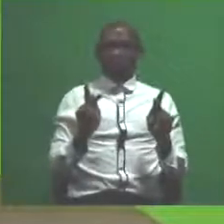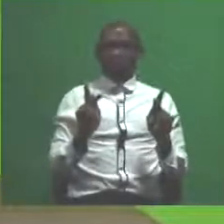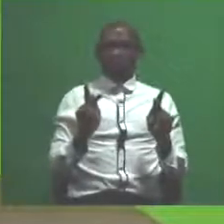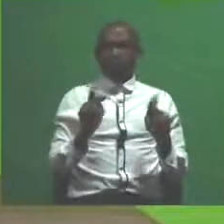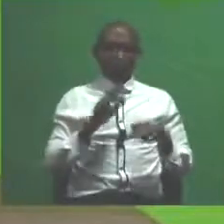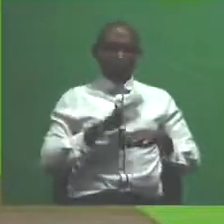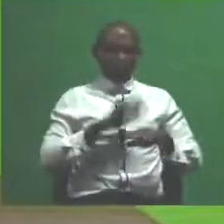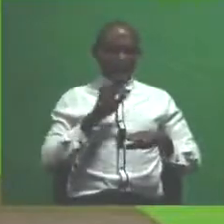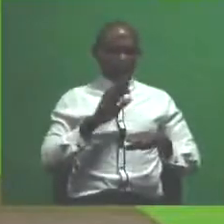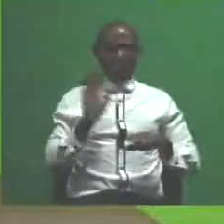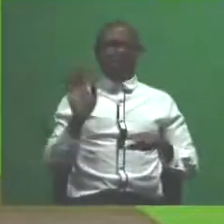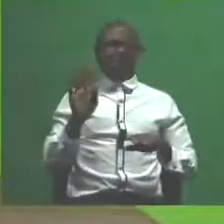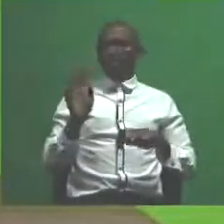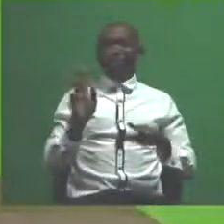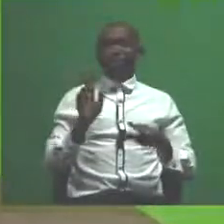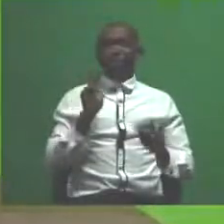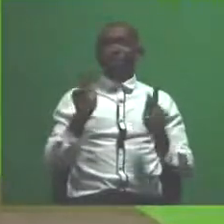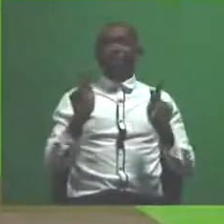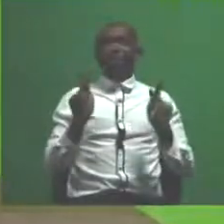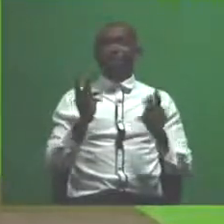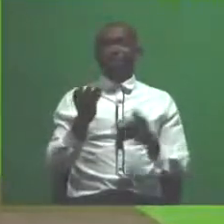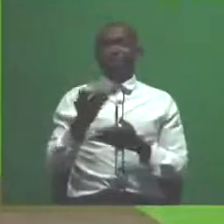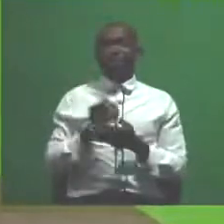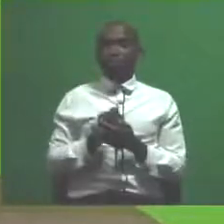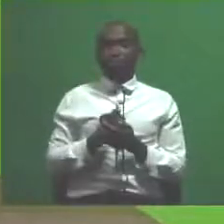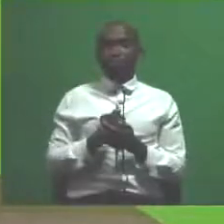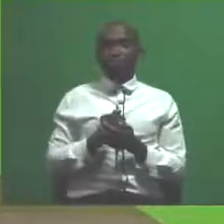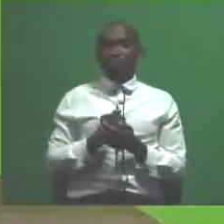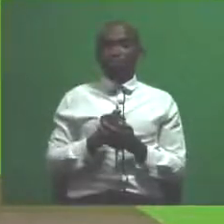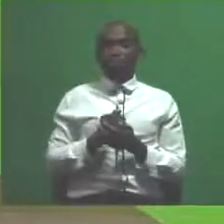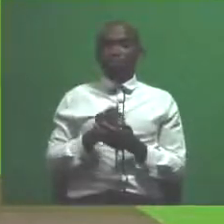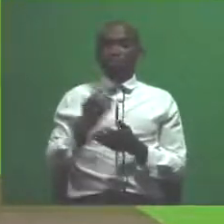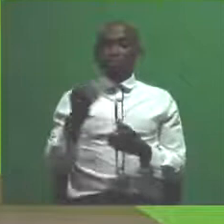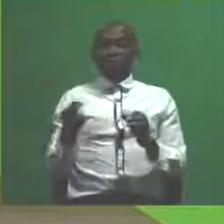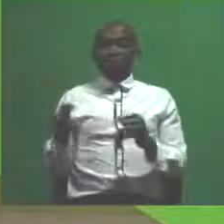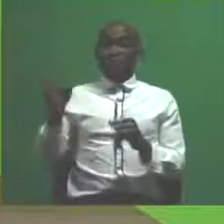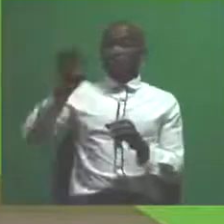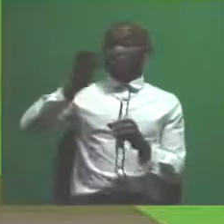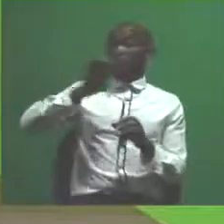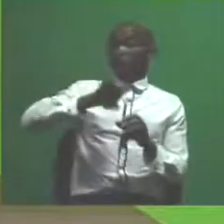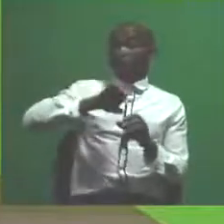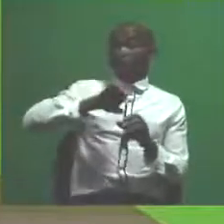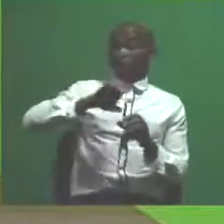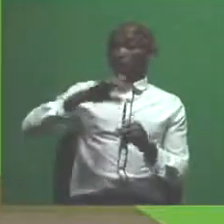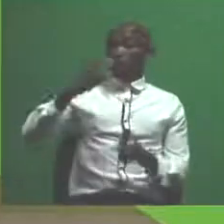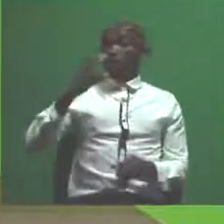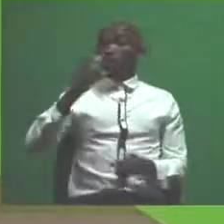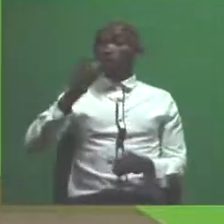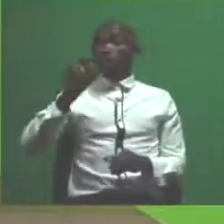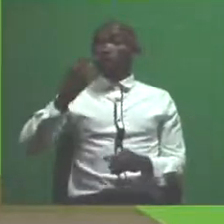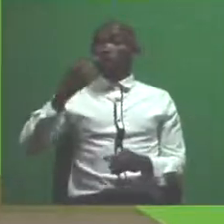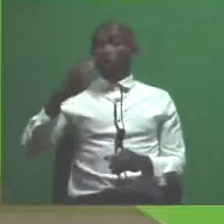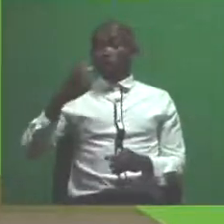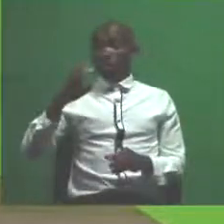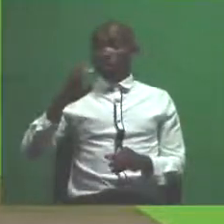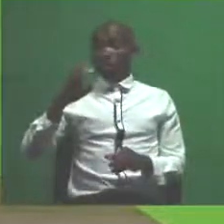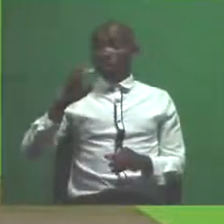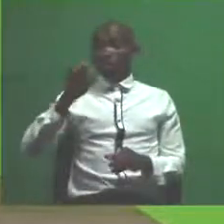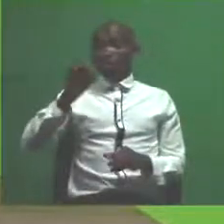do that? Okay. So now I have this one, conch sulfuric